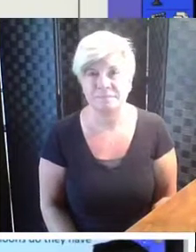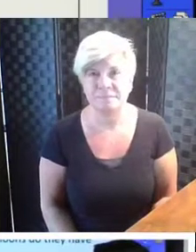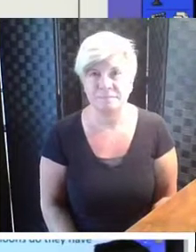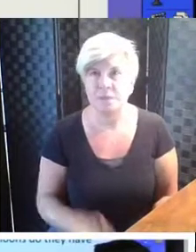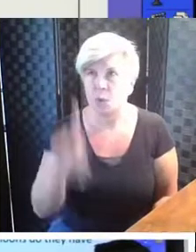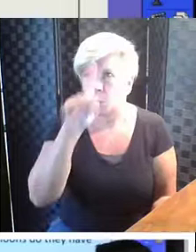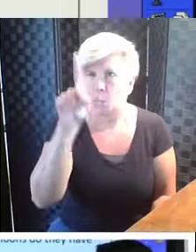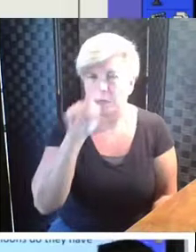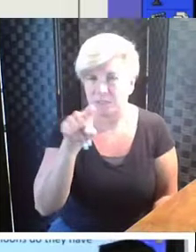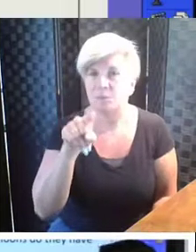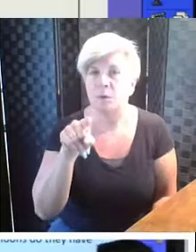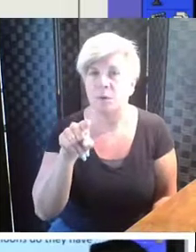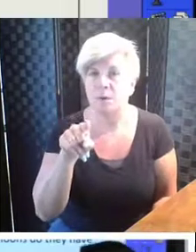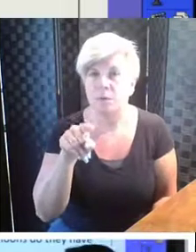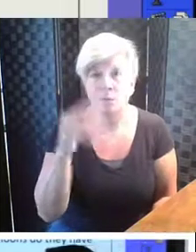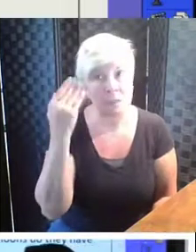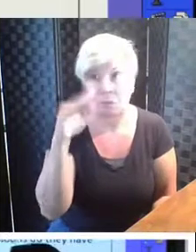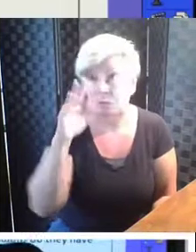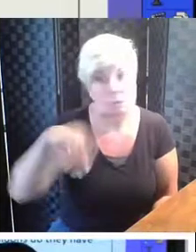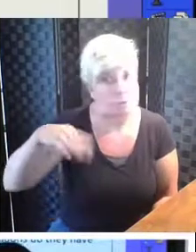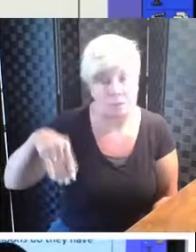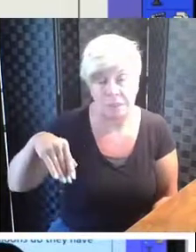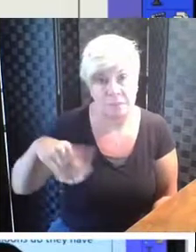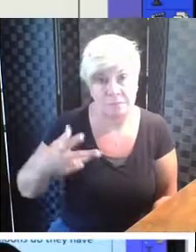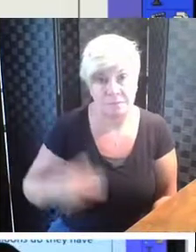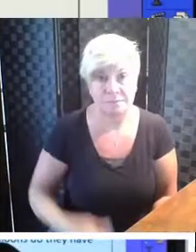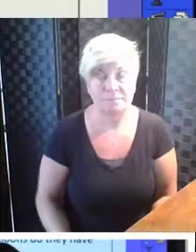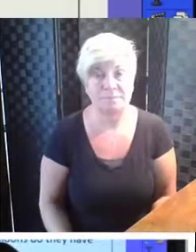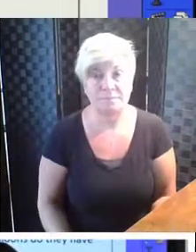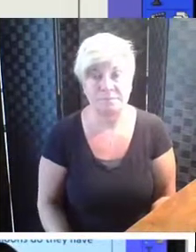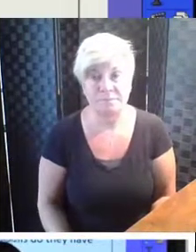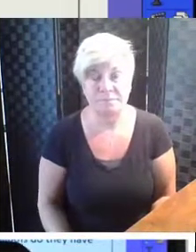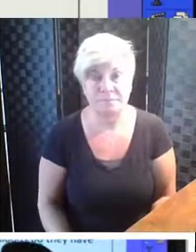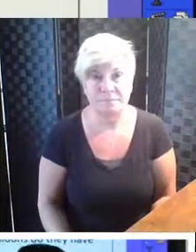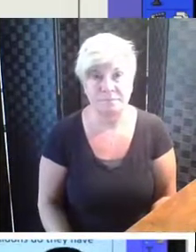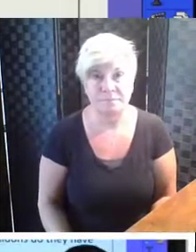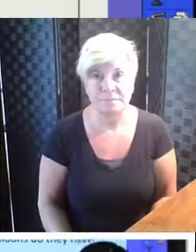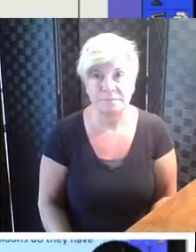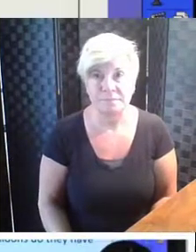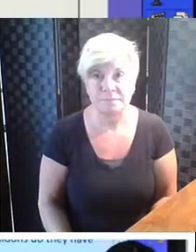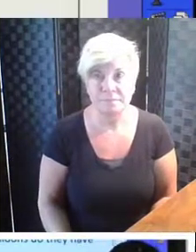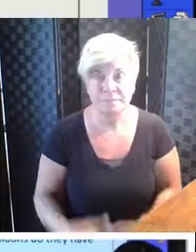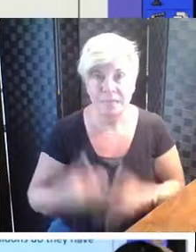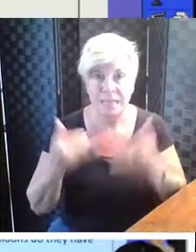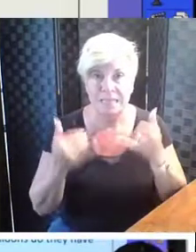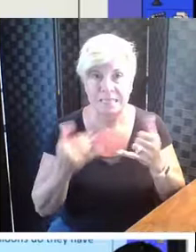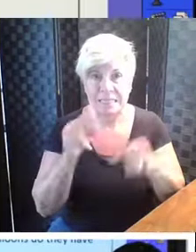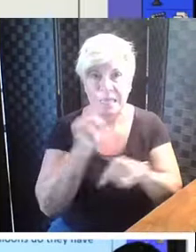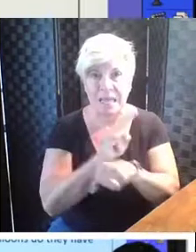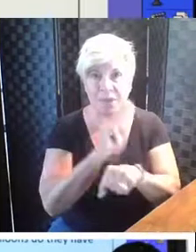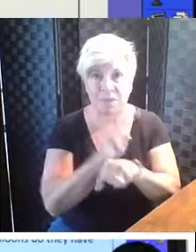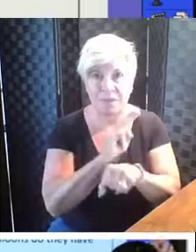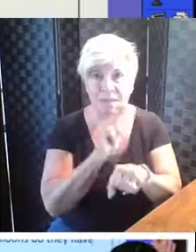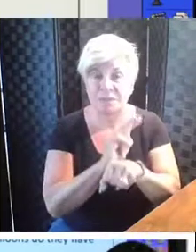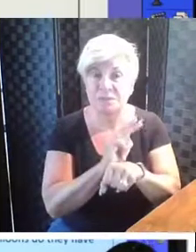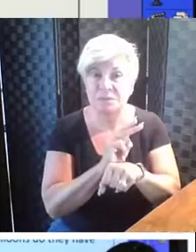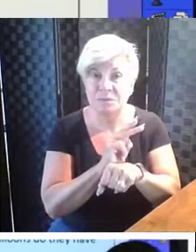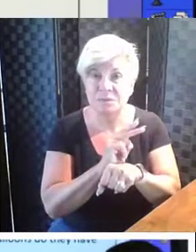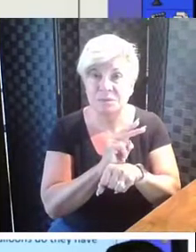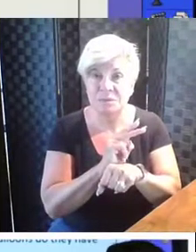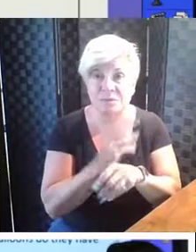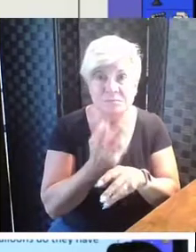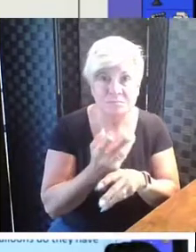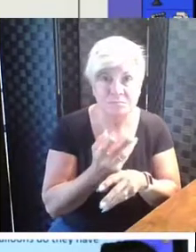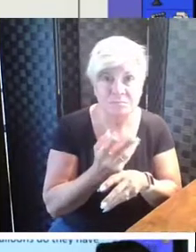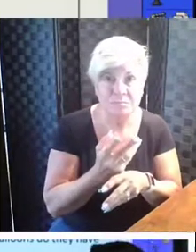question mark in there because we don't know what that whole is. Now we can use